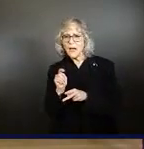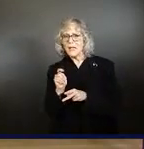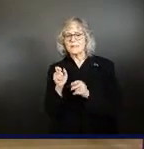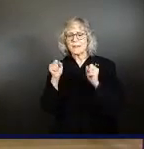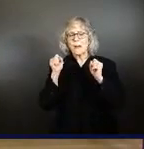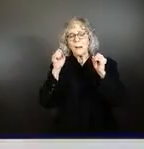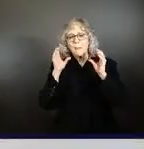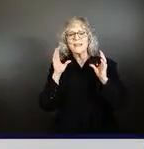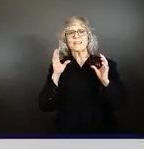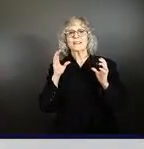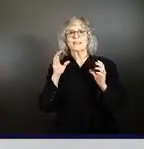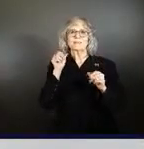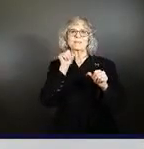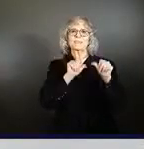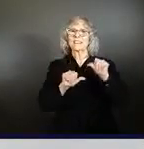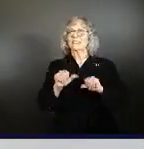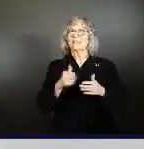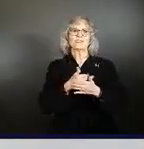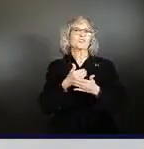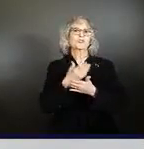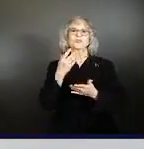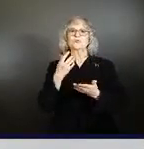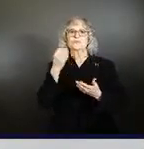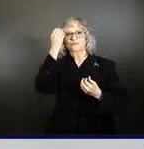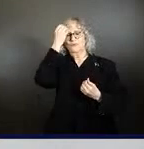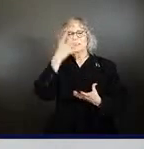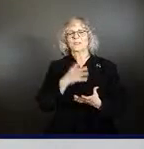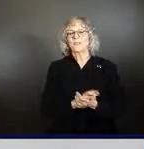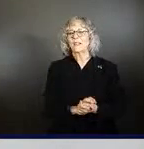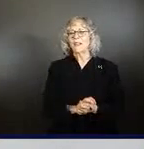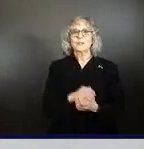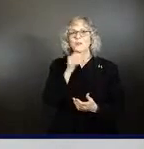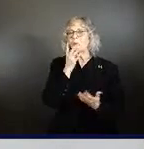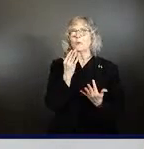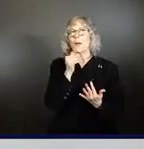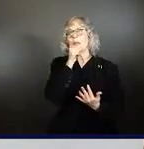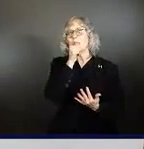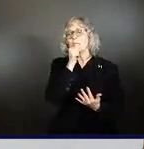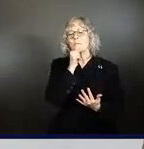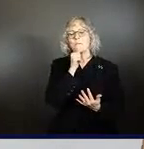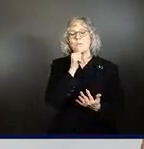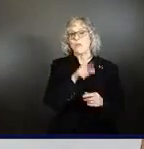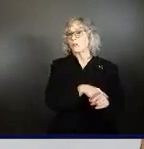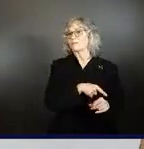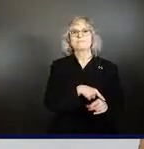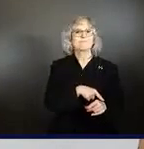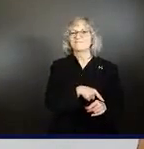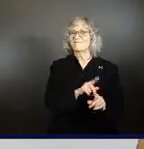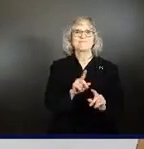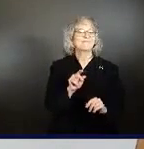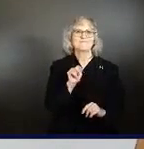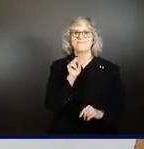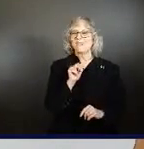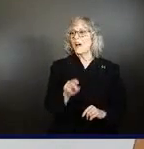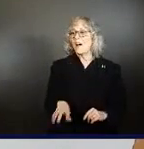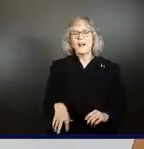scientific results. And so you won't have to wait long. I can say that. Okay. I mean, that's great. That sounds good to me.